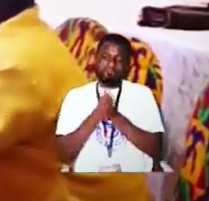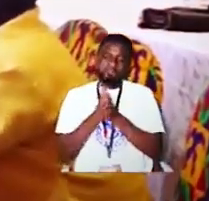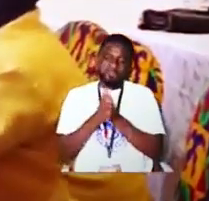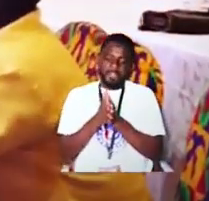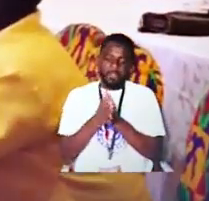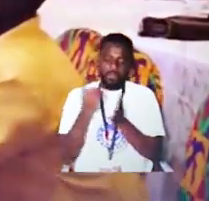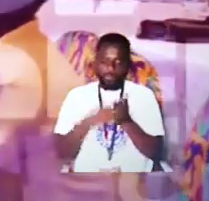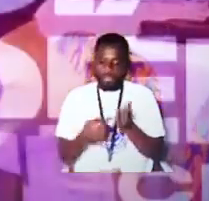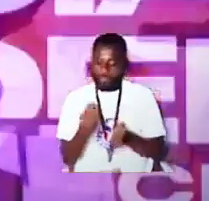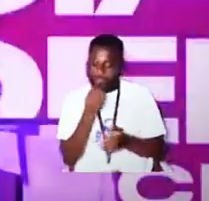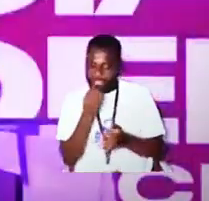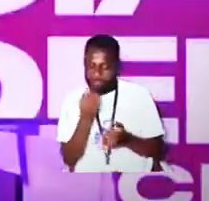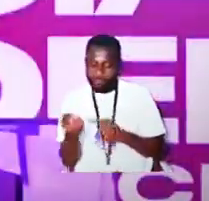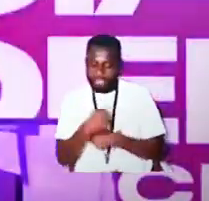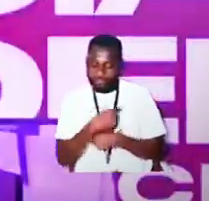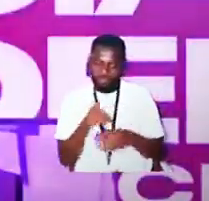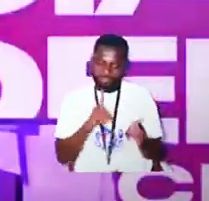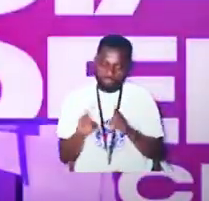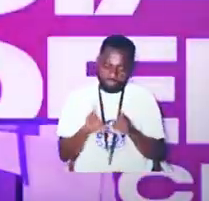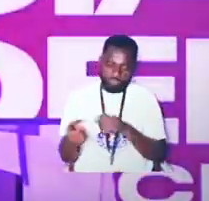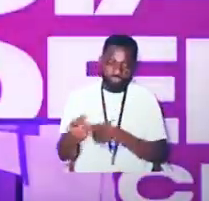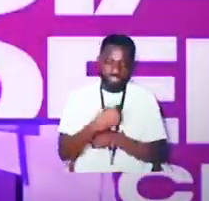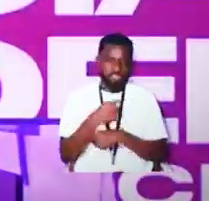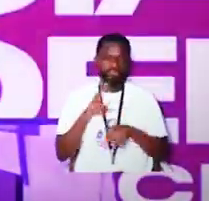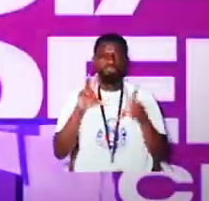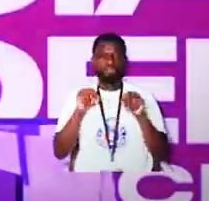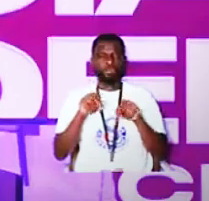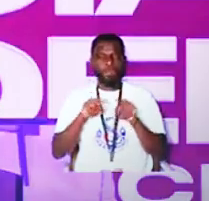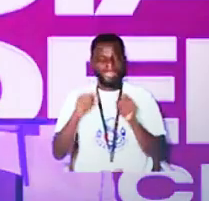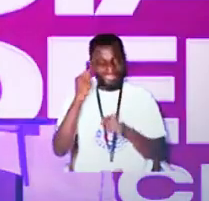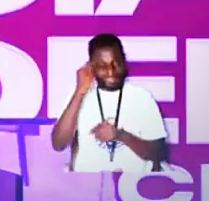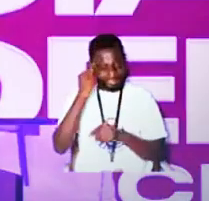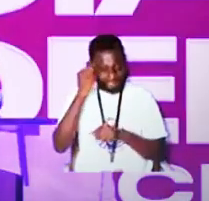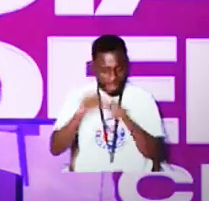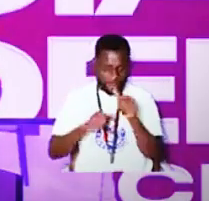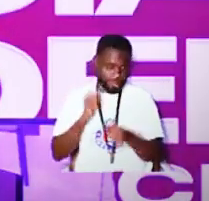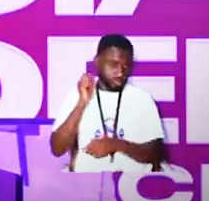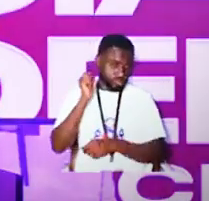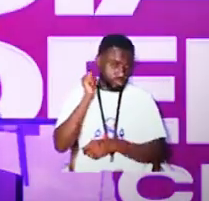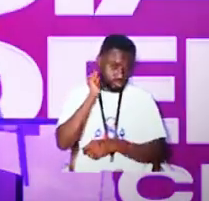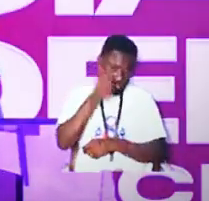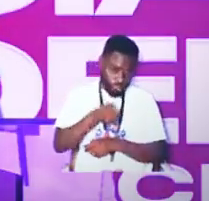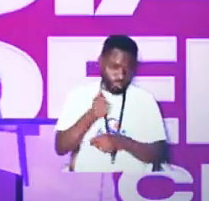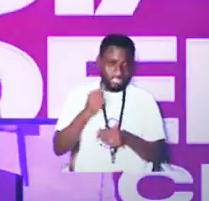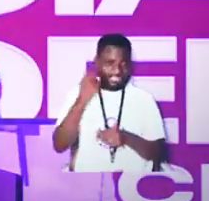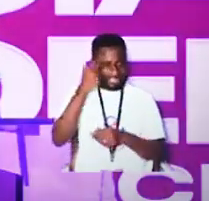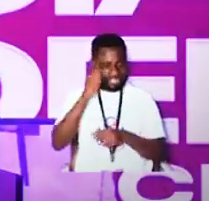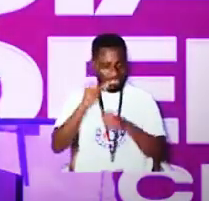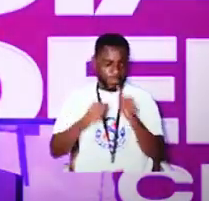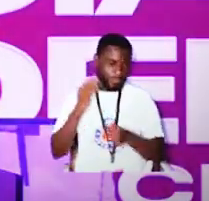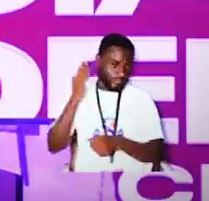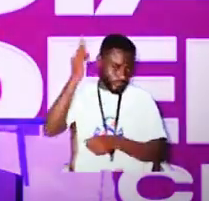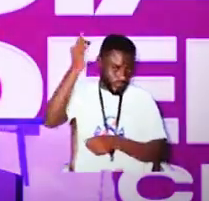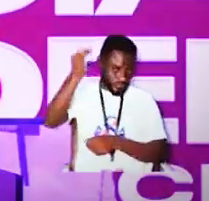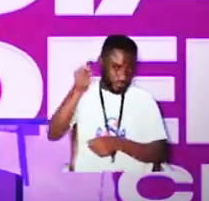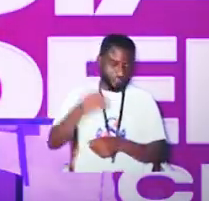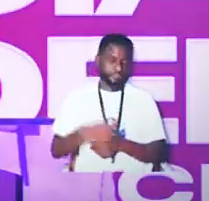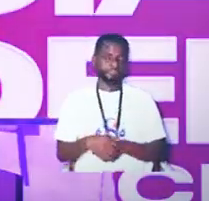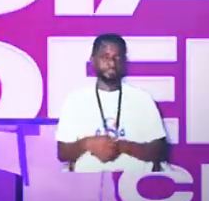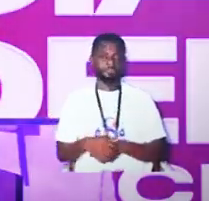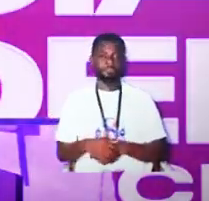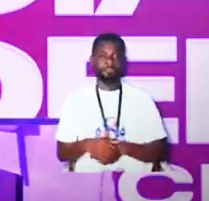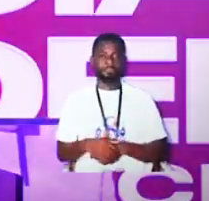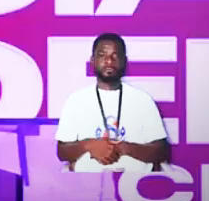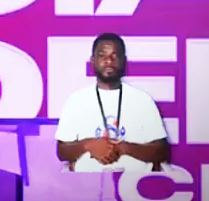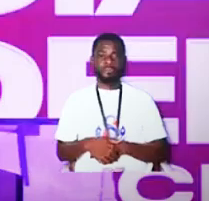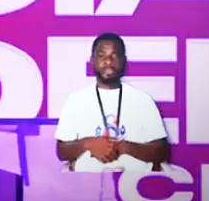will eat today, but think about tomorrow. Think about tomorrow. There is this young man who